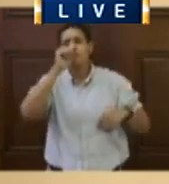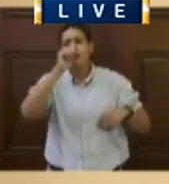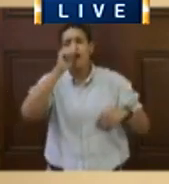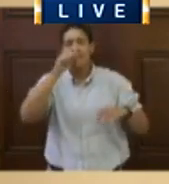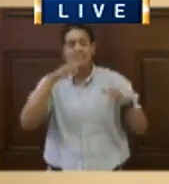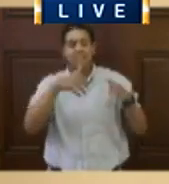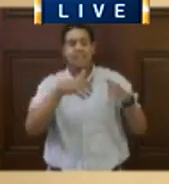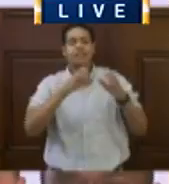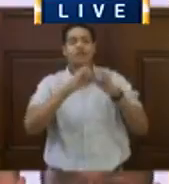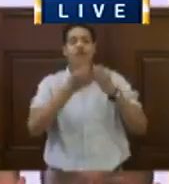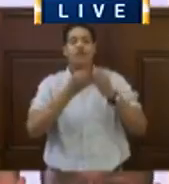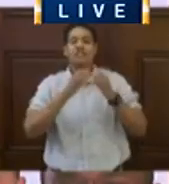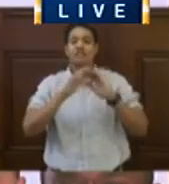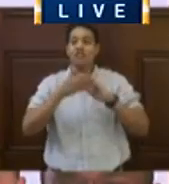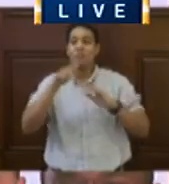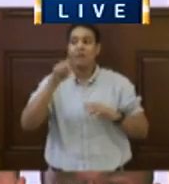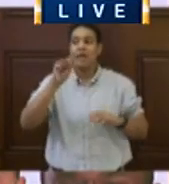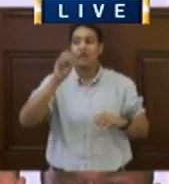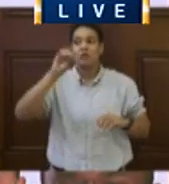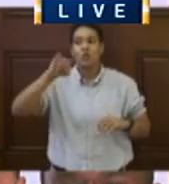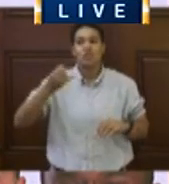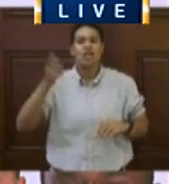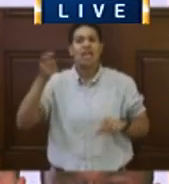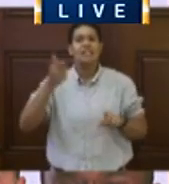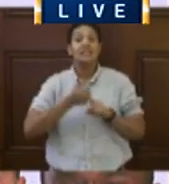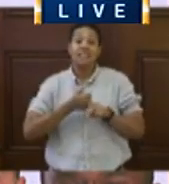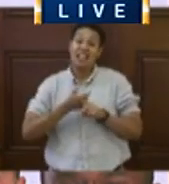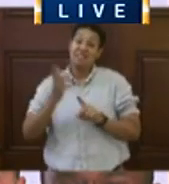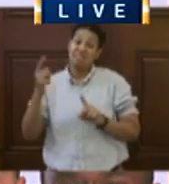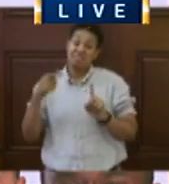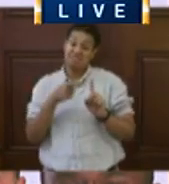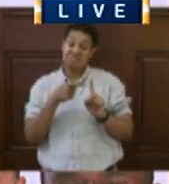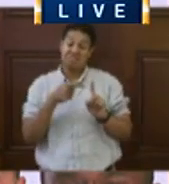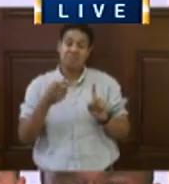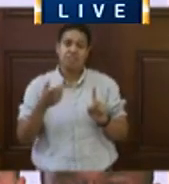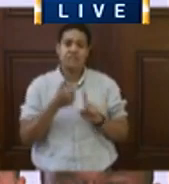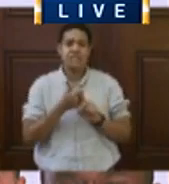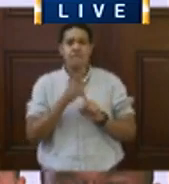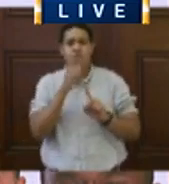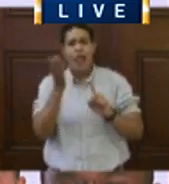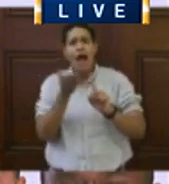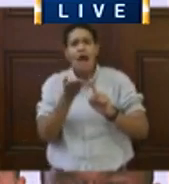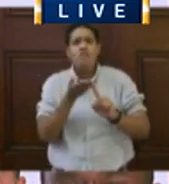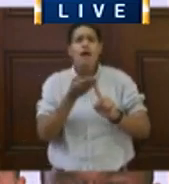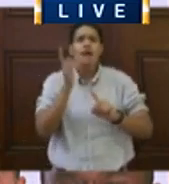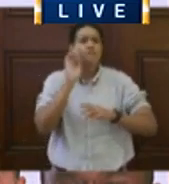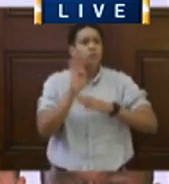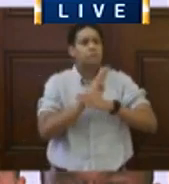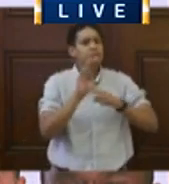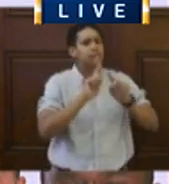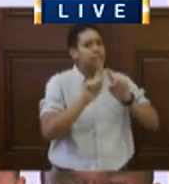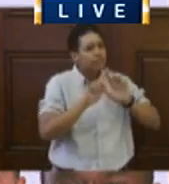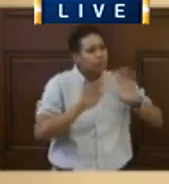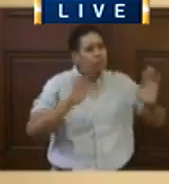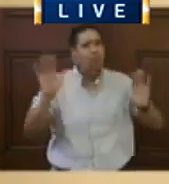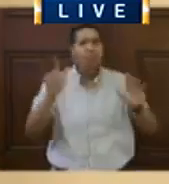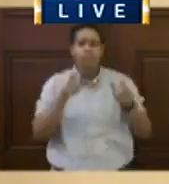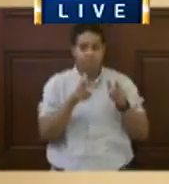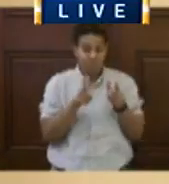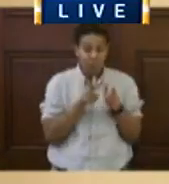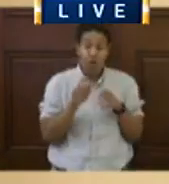Organization of Jamaica. And he has been himself an advocate for businesses, small business